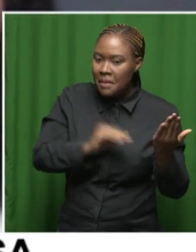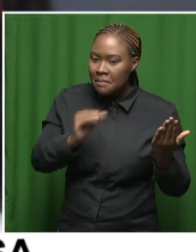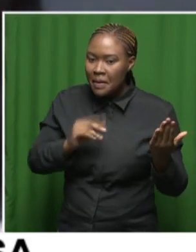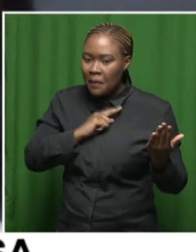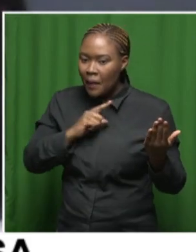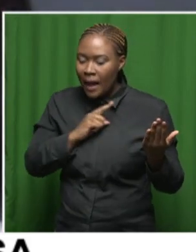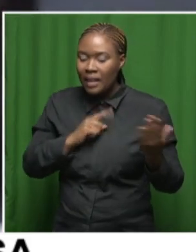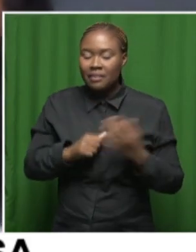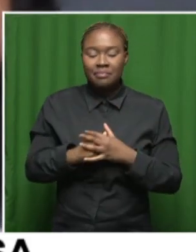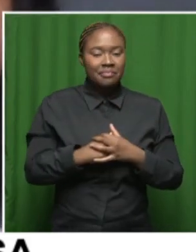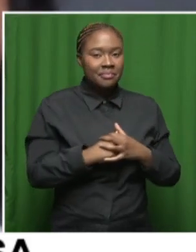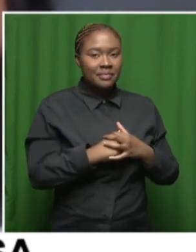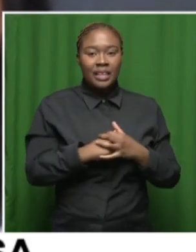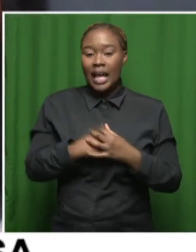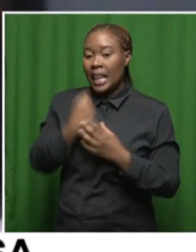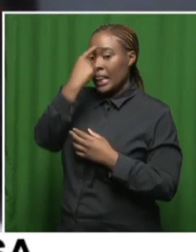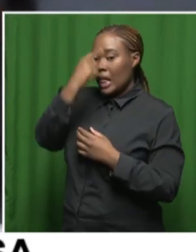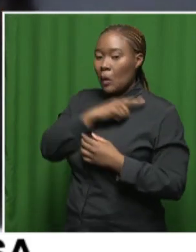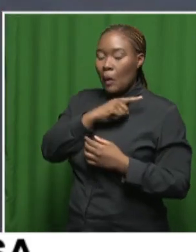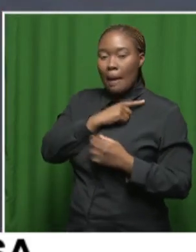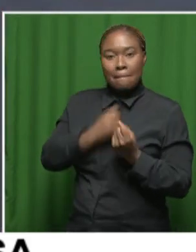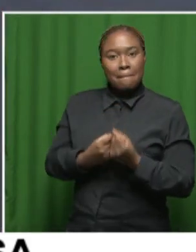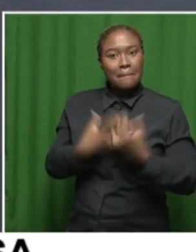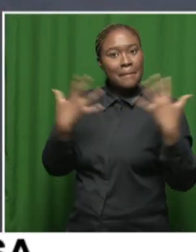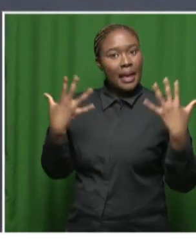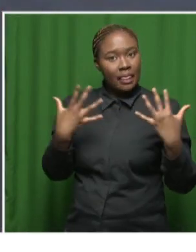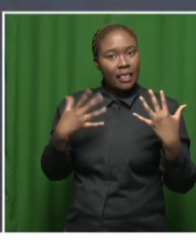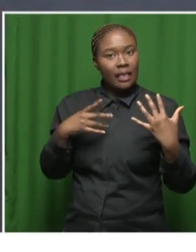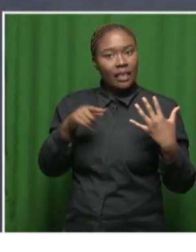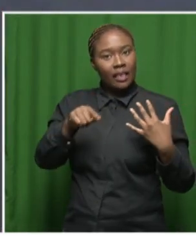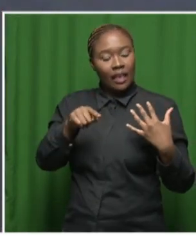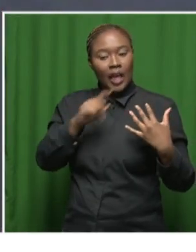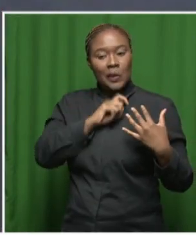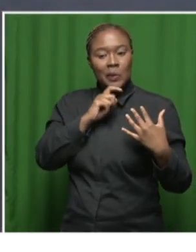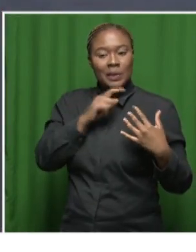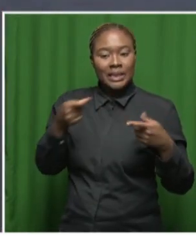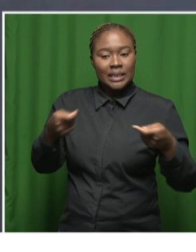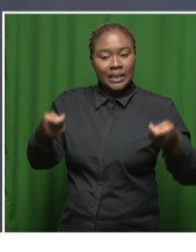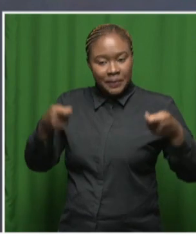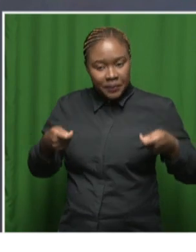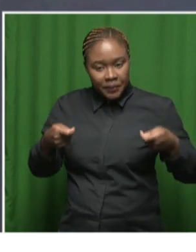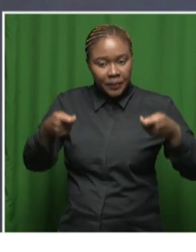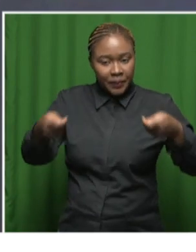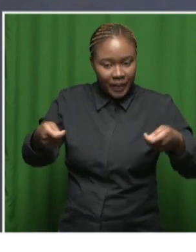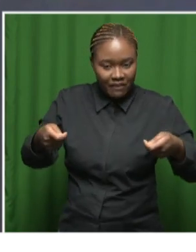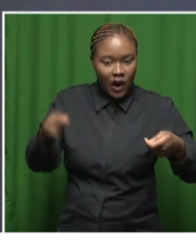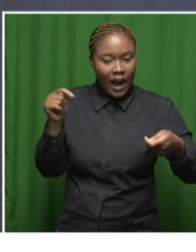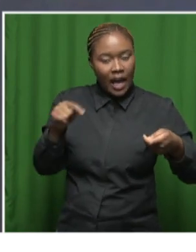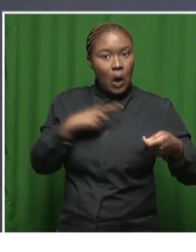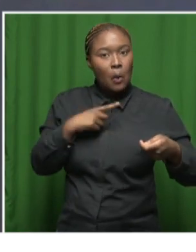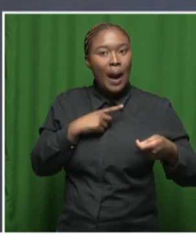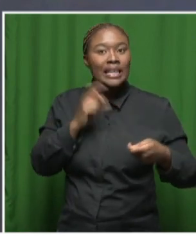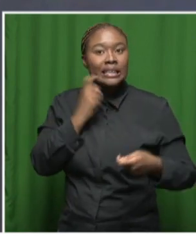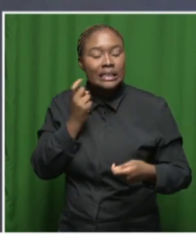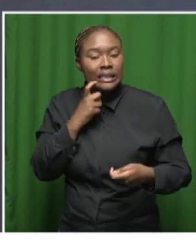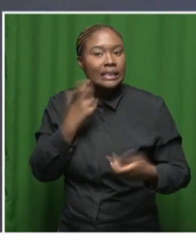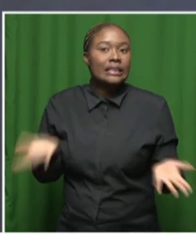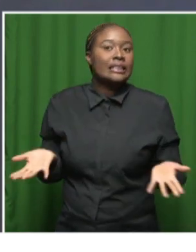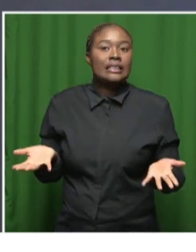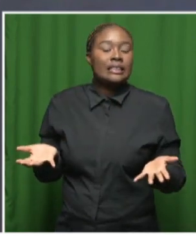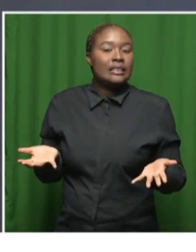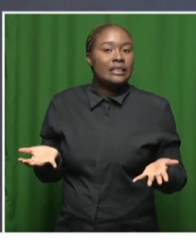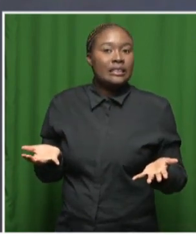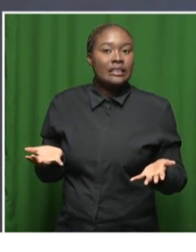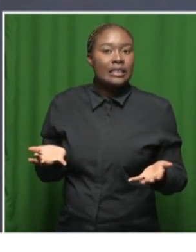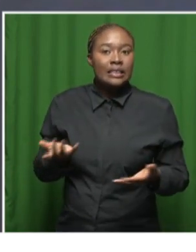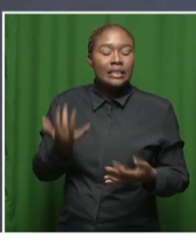I think it's just become such a popular thing, mainly because it's so convenient and so easy to use. And we just thought, you know,